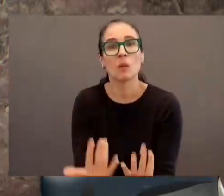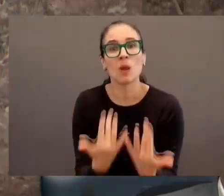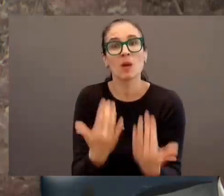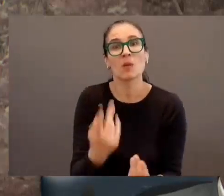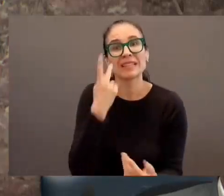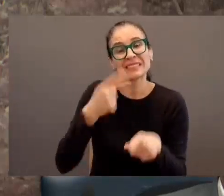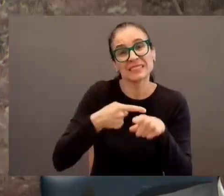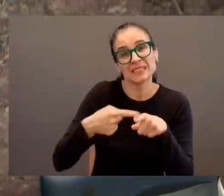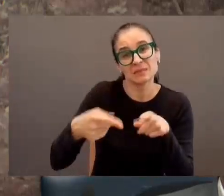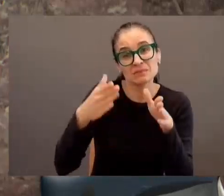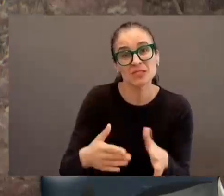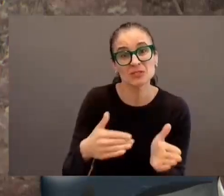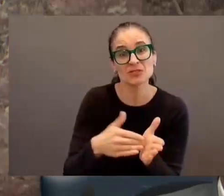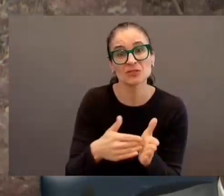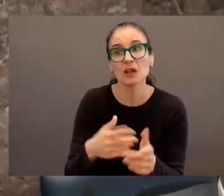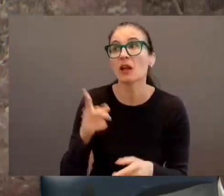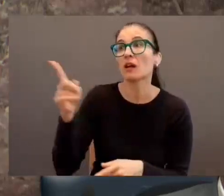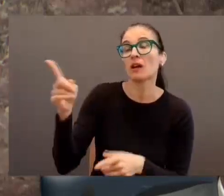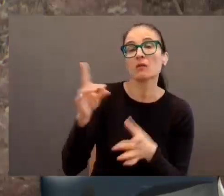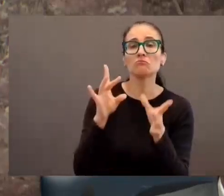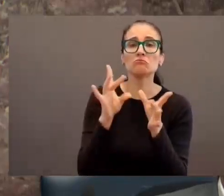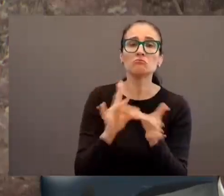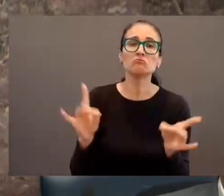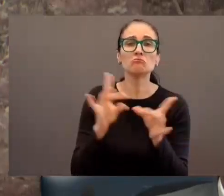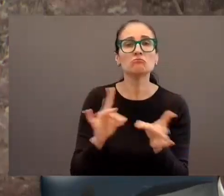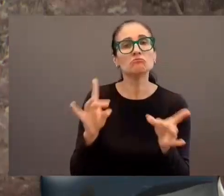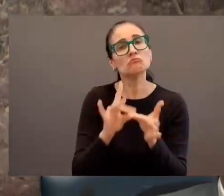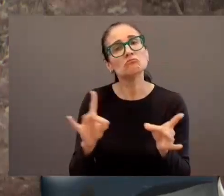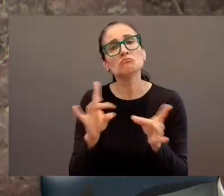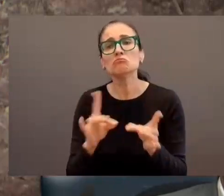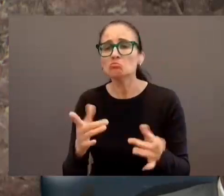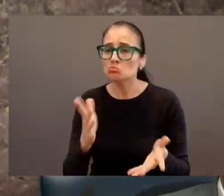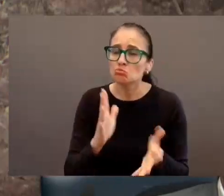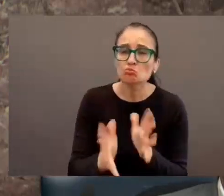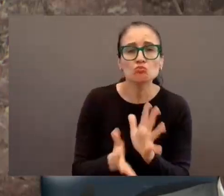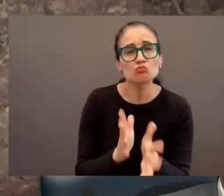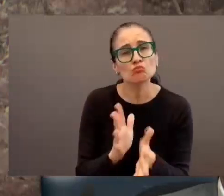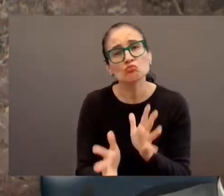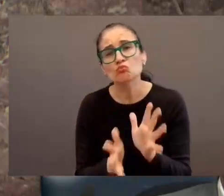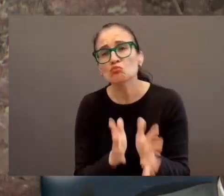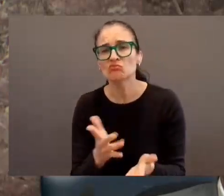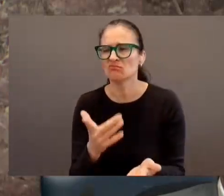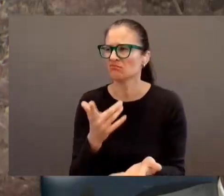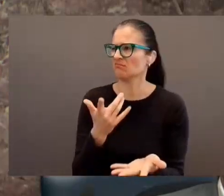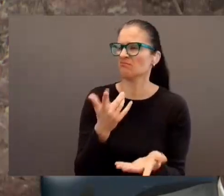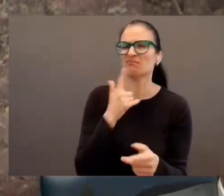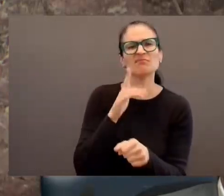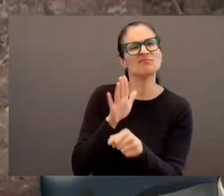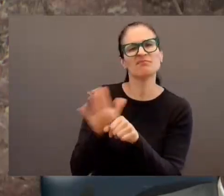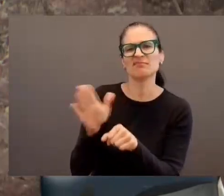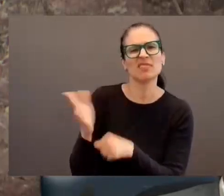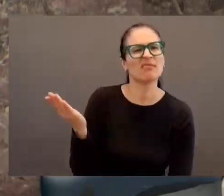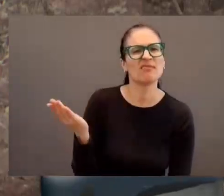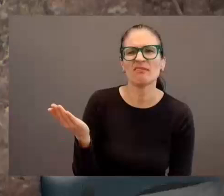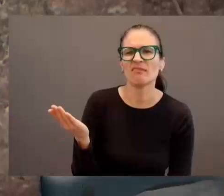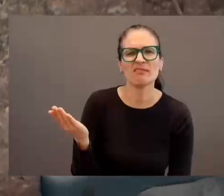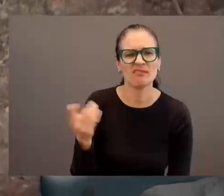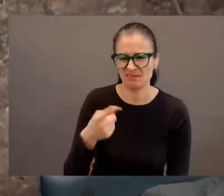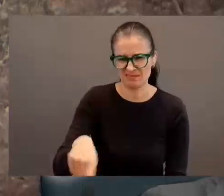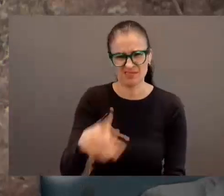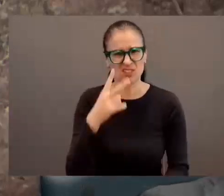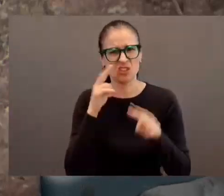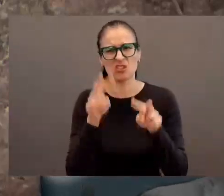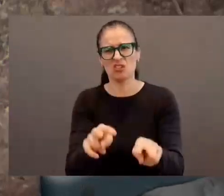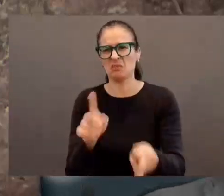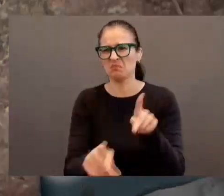meaningless when people are continually falling through the cracks. So how long do the wait times have to be before this government takes this